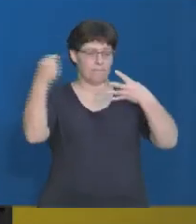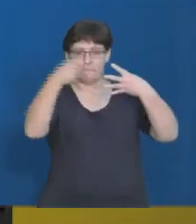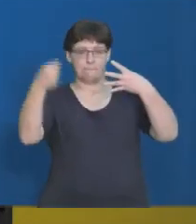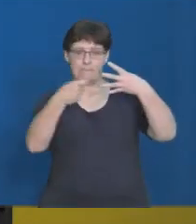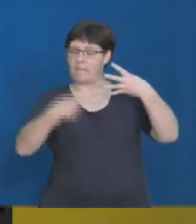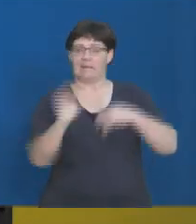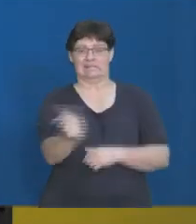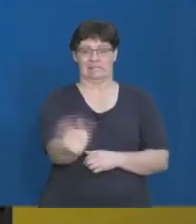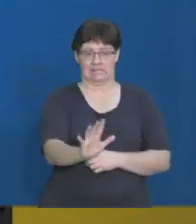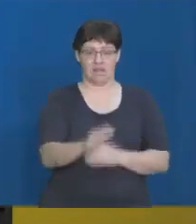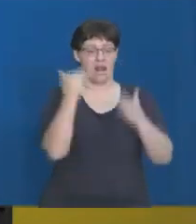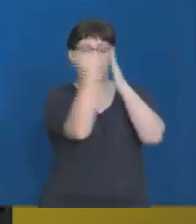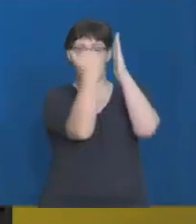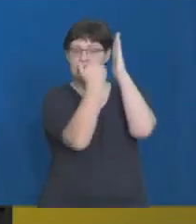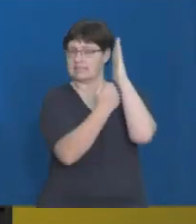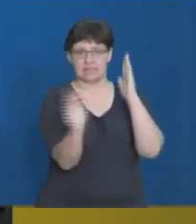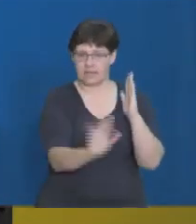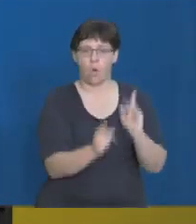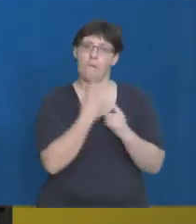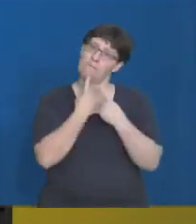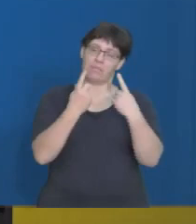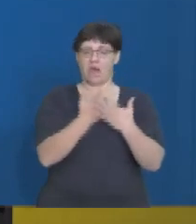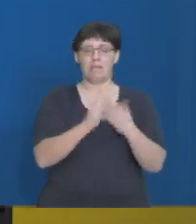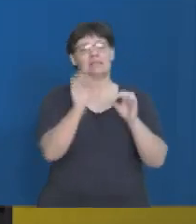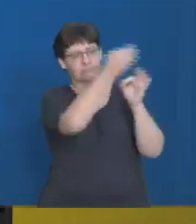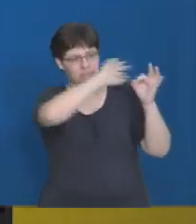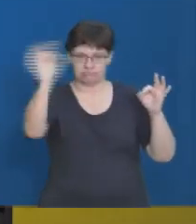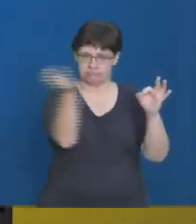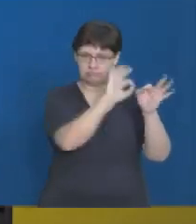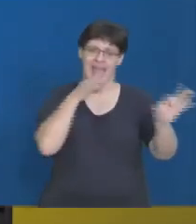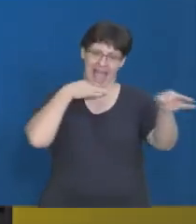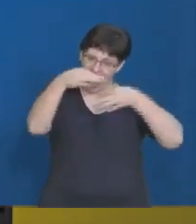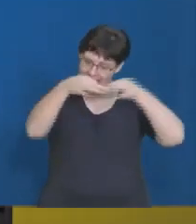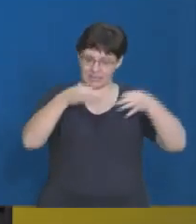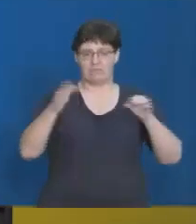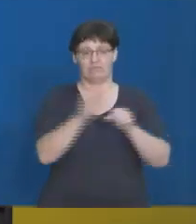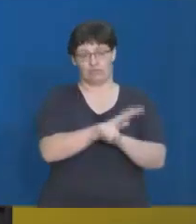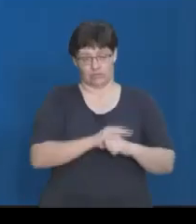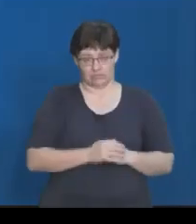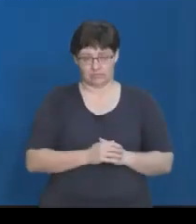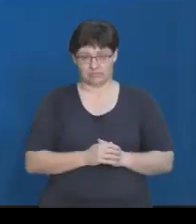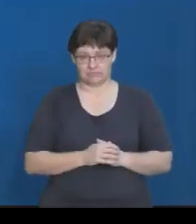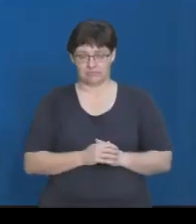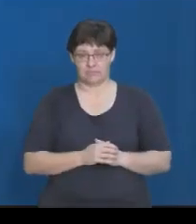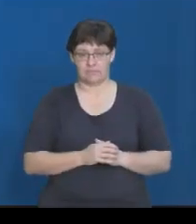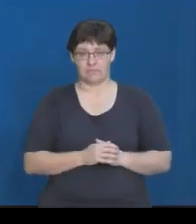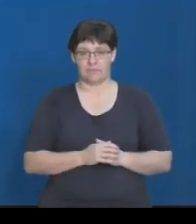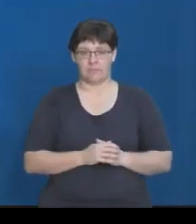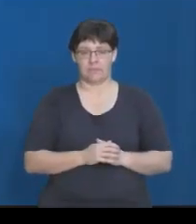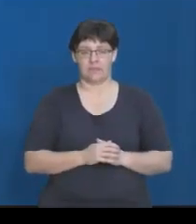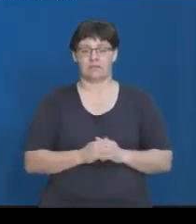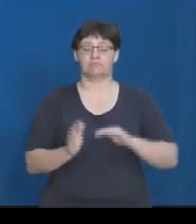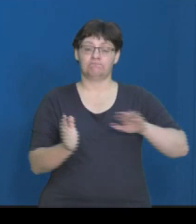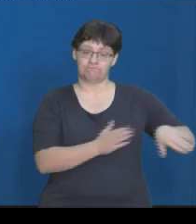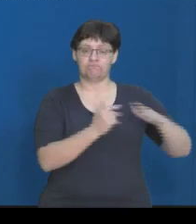points, do not list, do not just state. You need to make sure that your answer is in full.